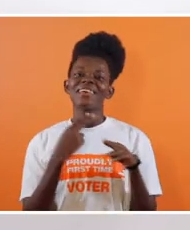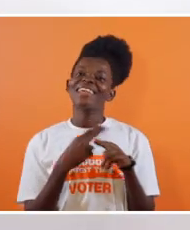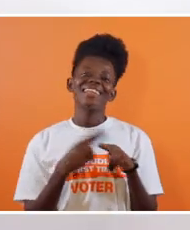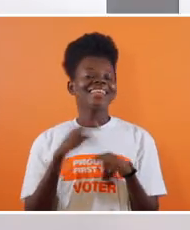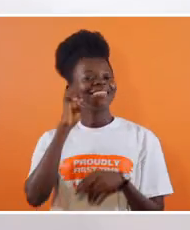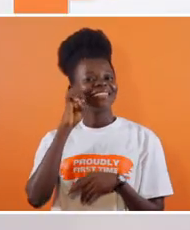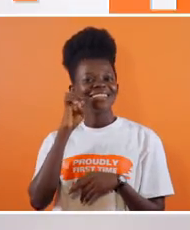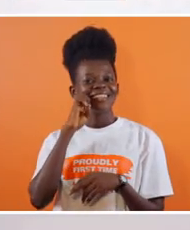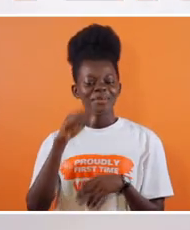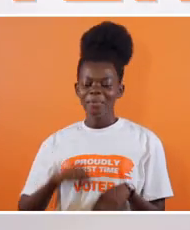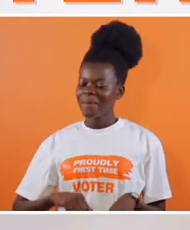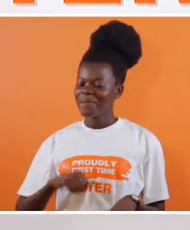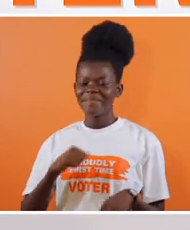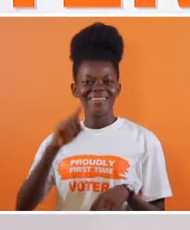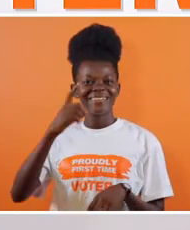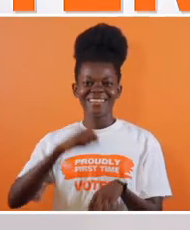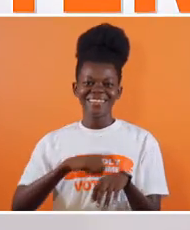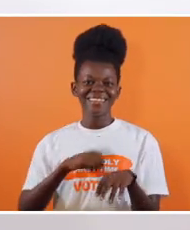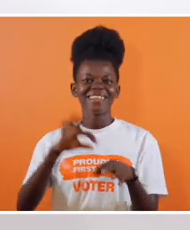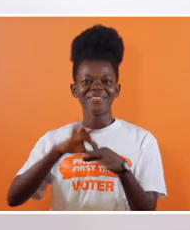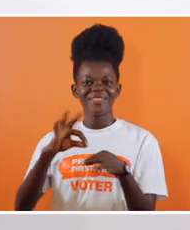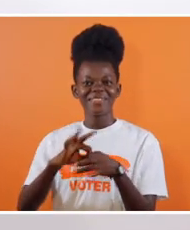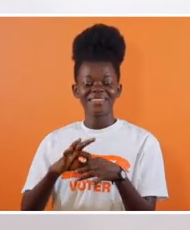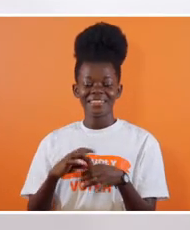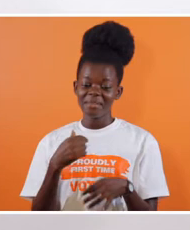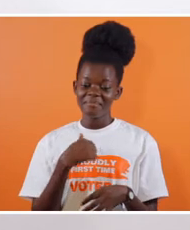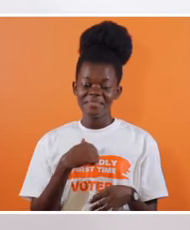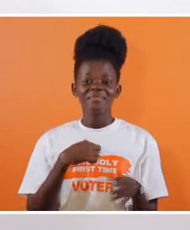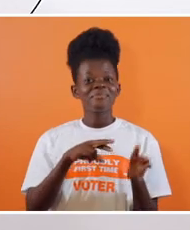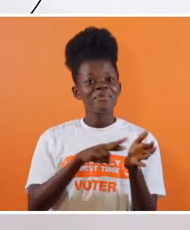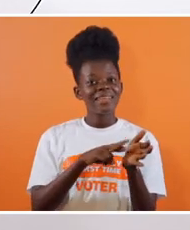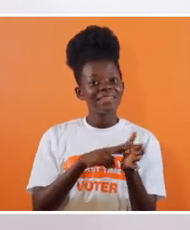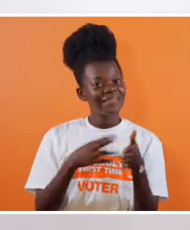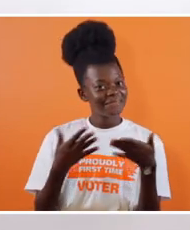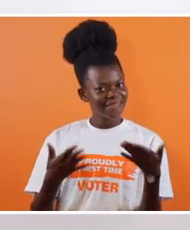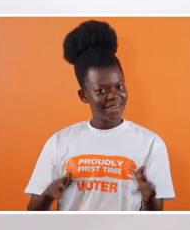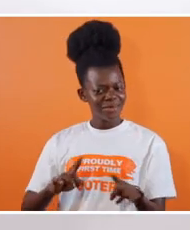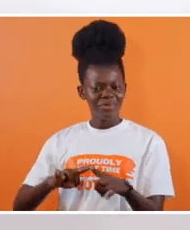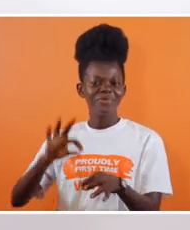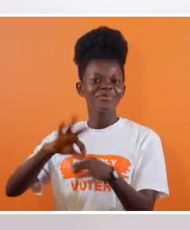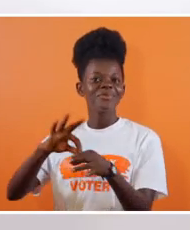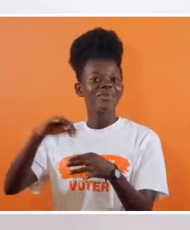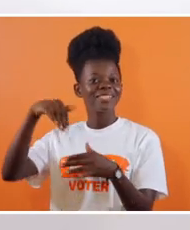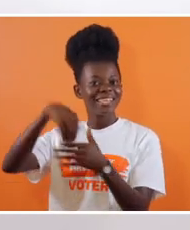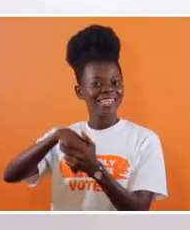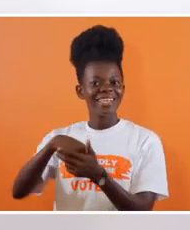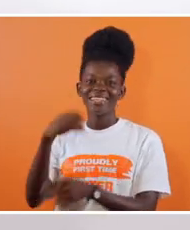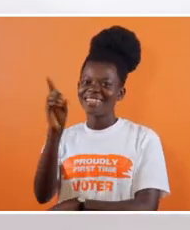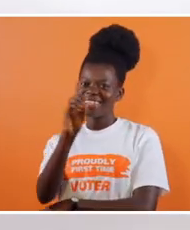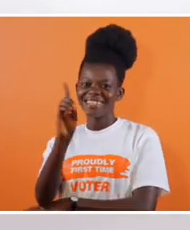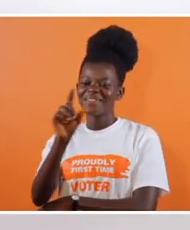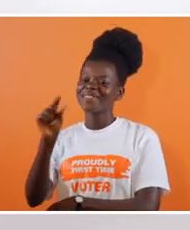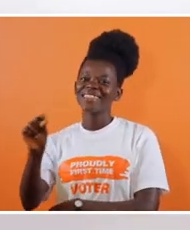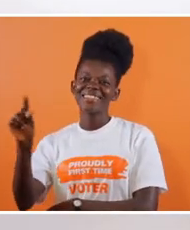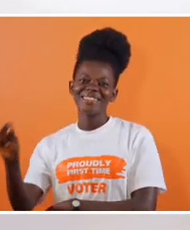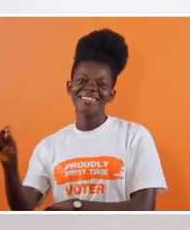Hi, I'm Ethel, a proud first-time voter, and I've registered to cast my first vote in the December 2020 elections.